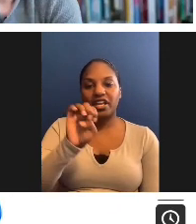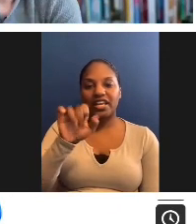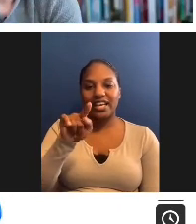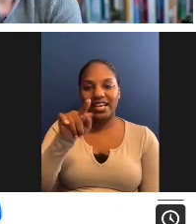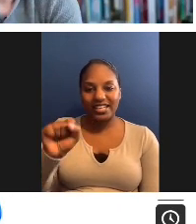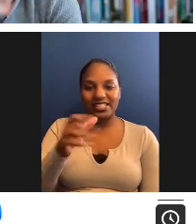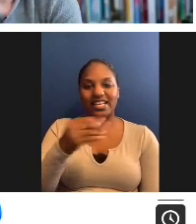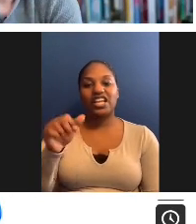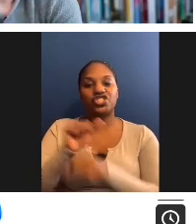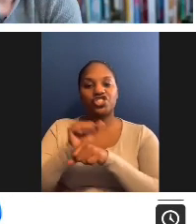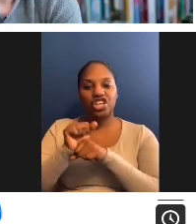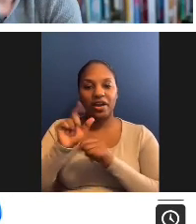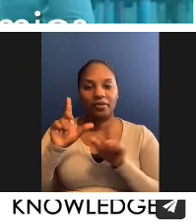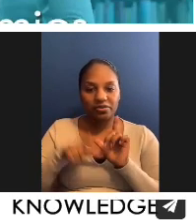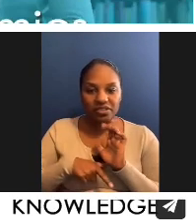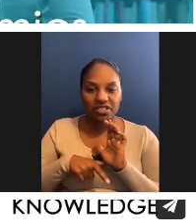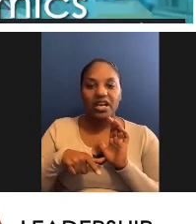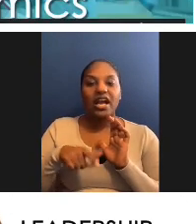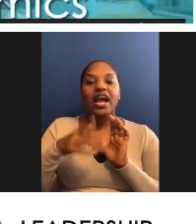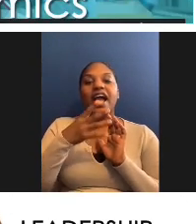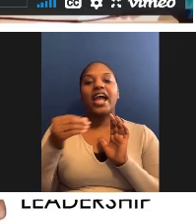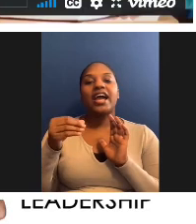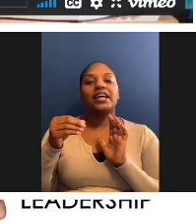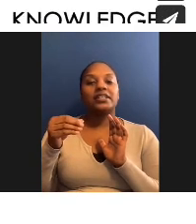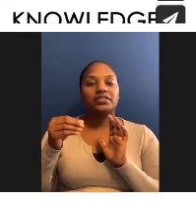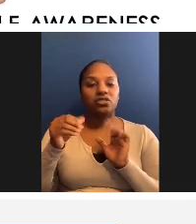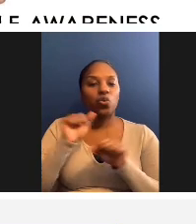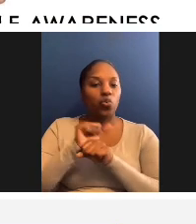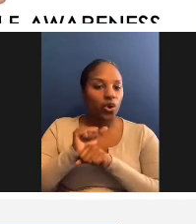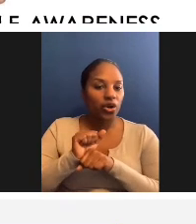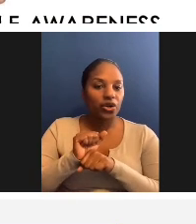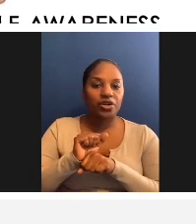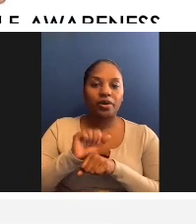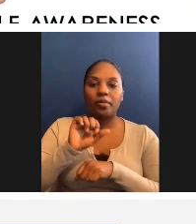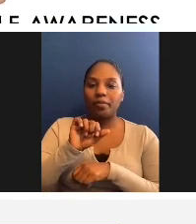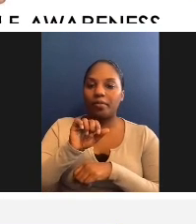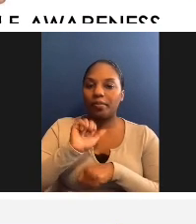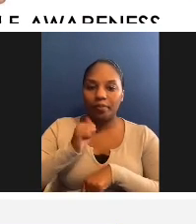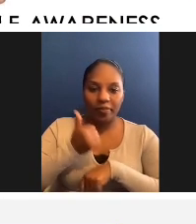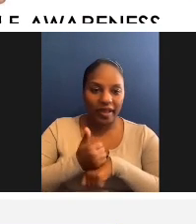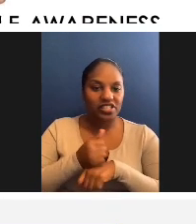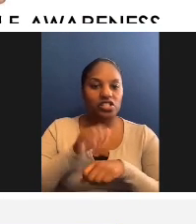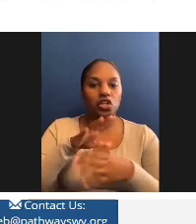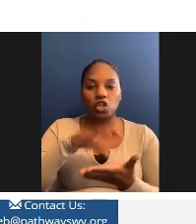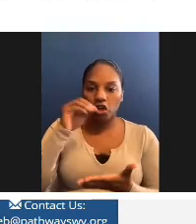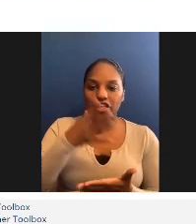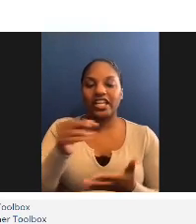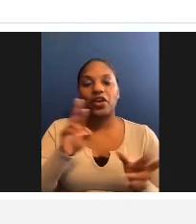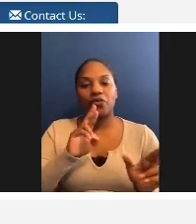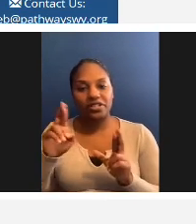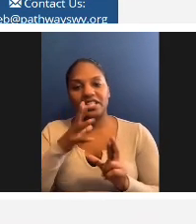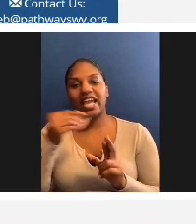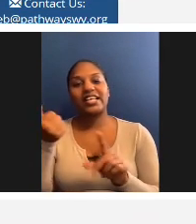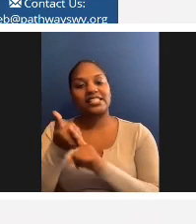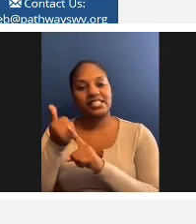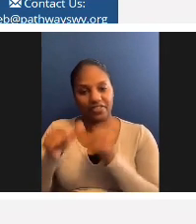exploration, post-secondary education, work-based learning, workplace readiness, and